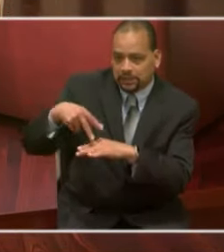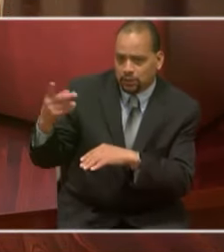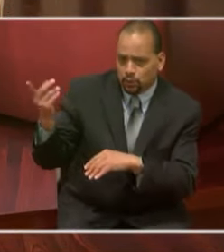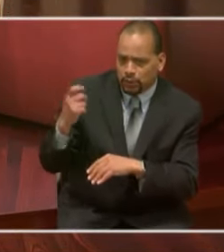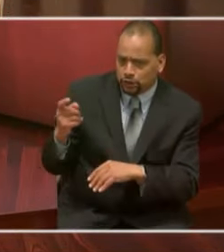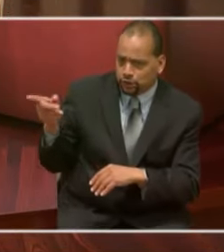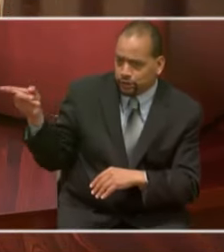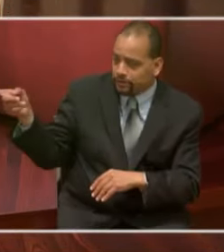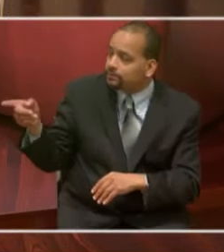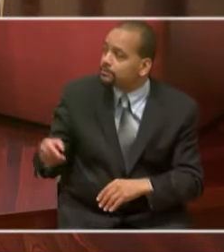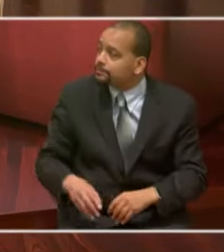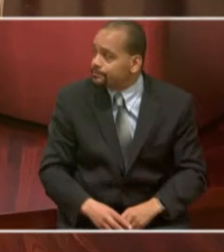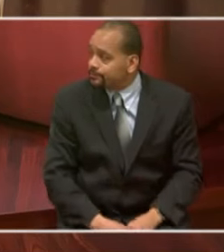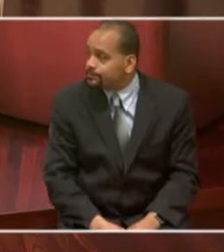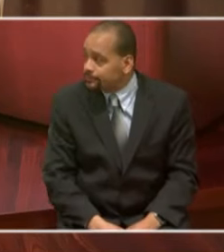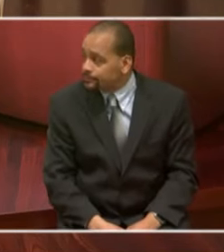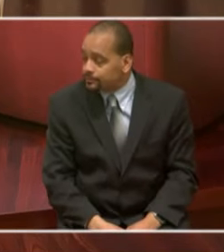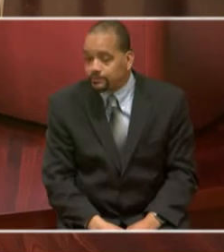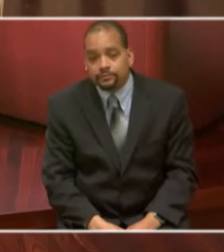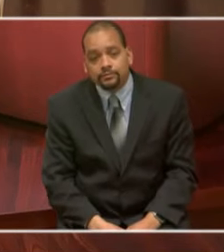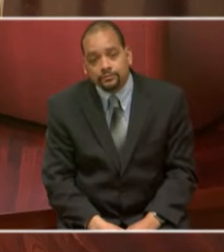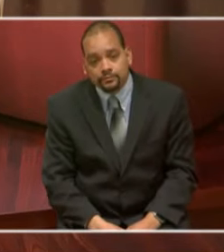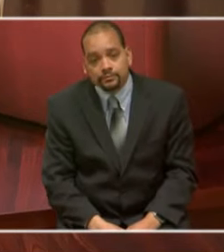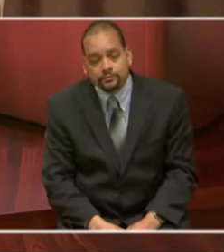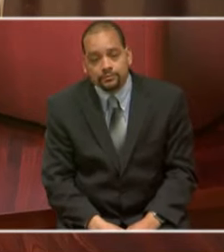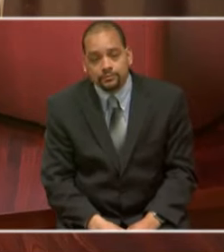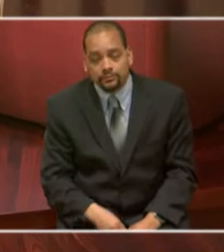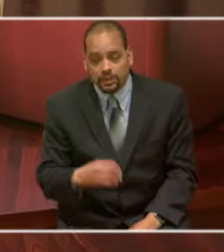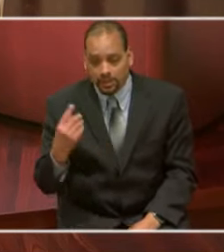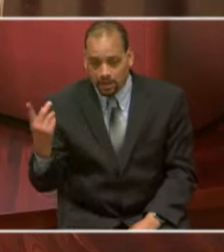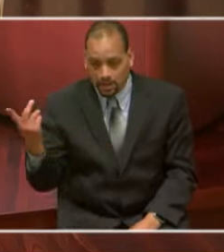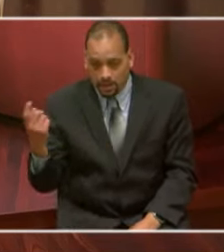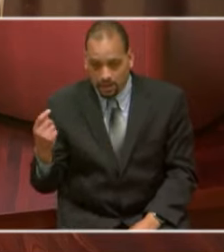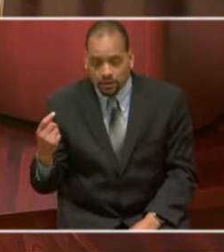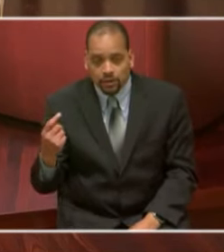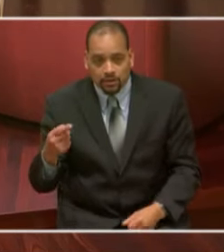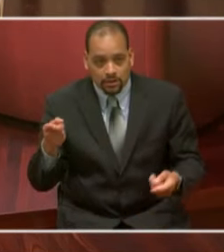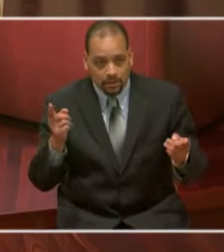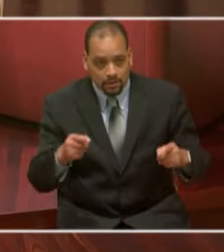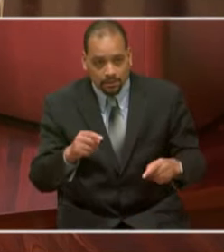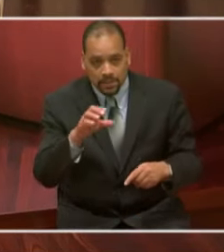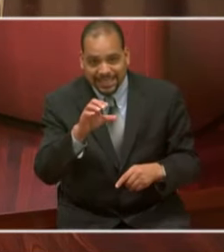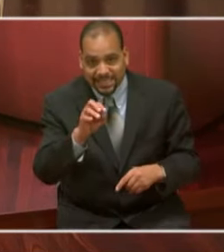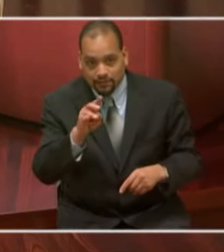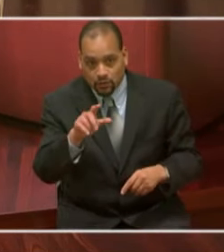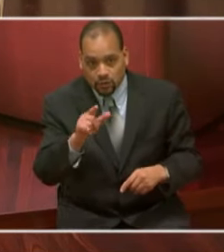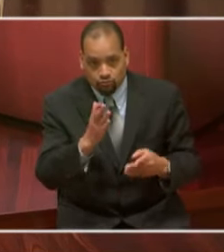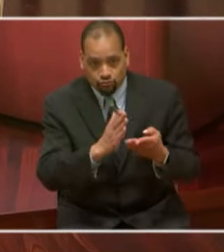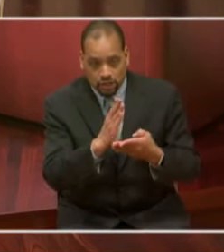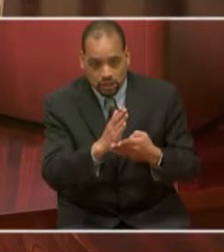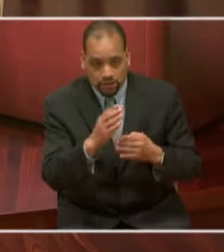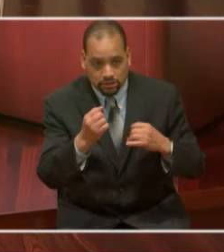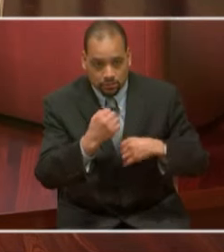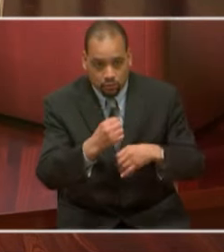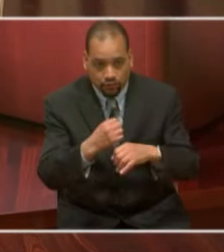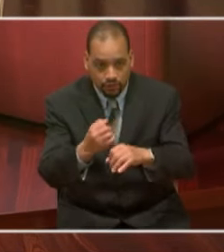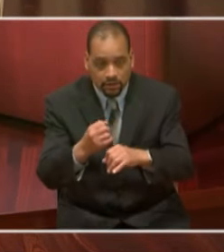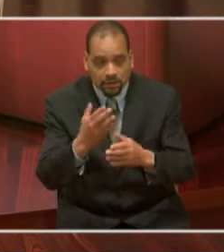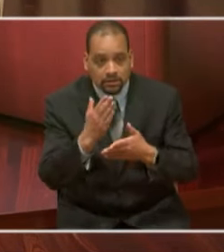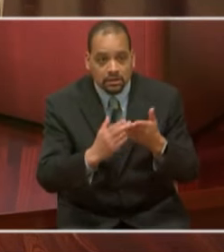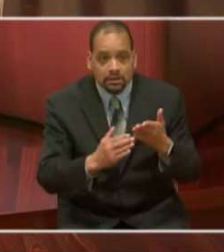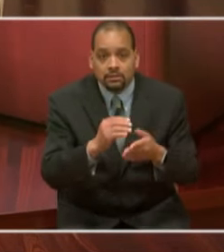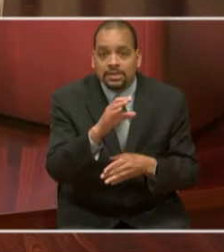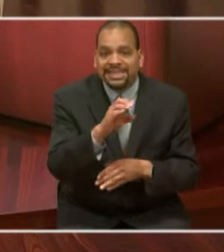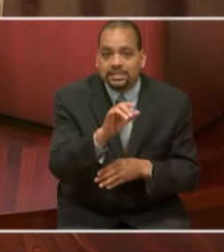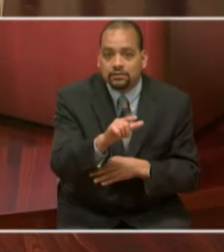No, it was February the 14th. It was February the 14th. The same church that we marched from to a group of